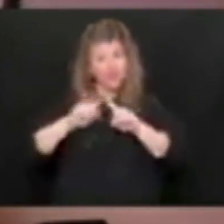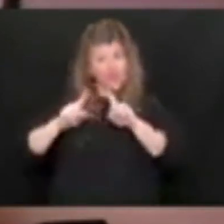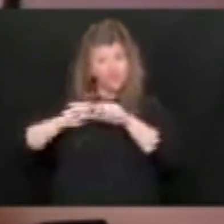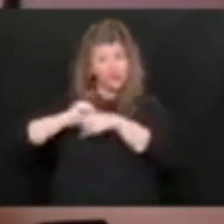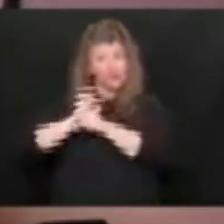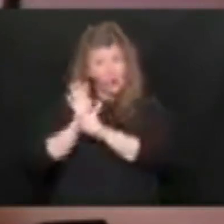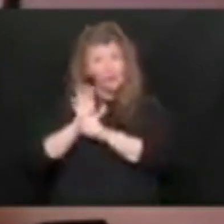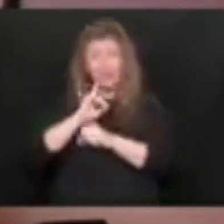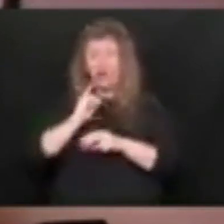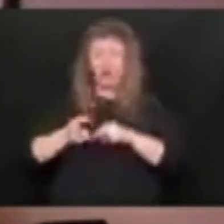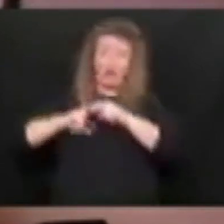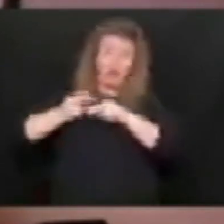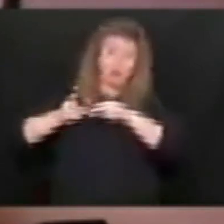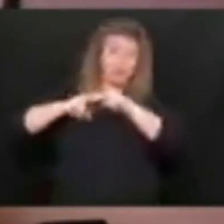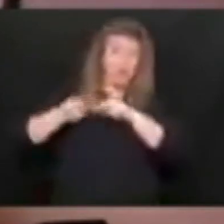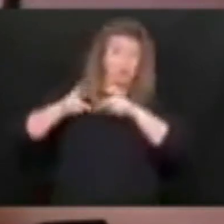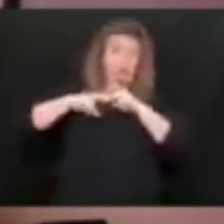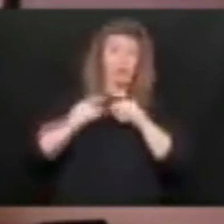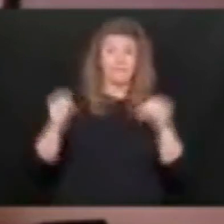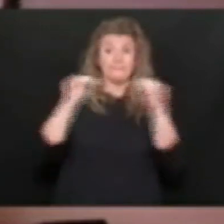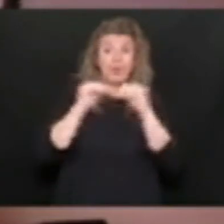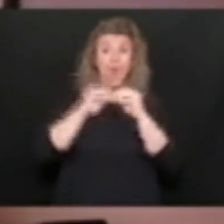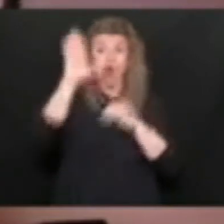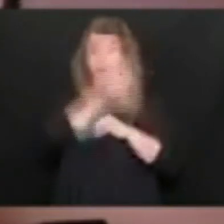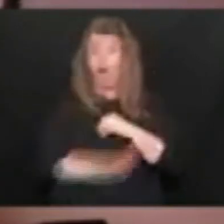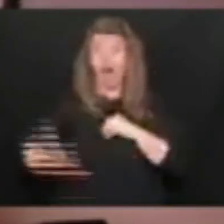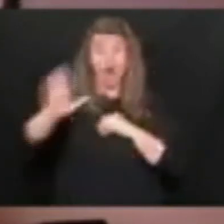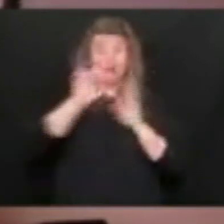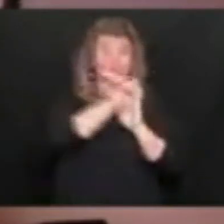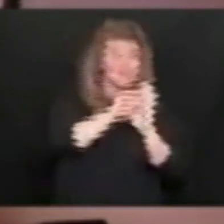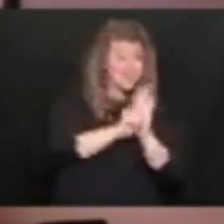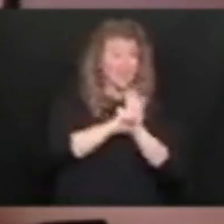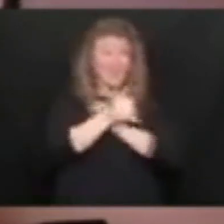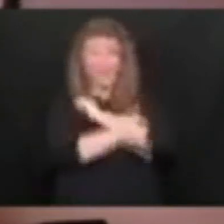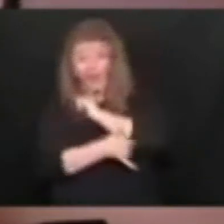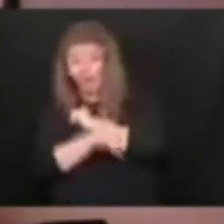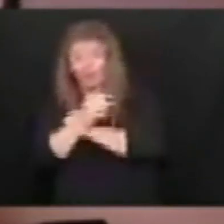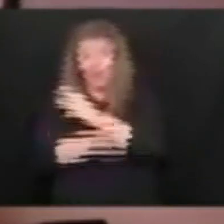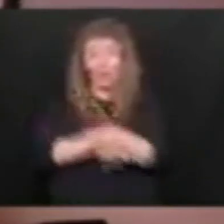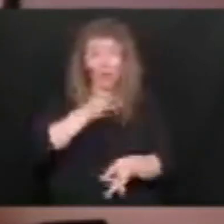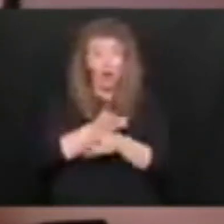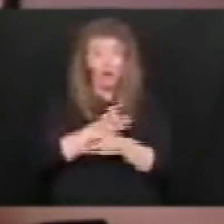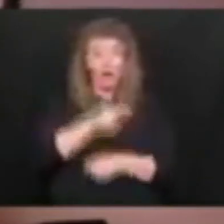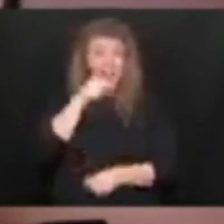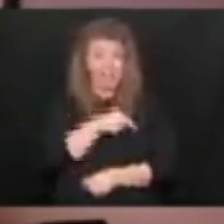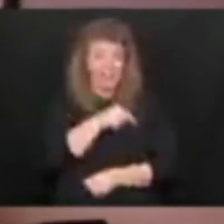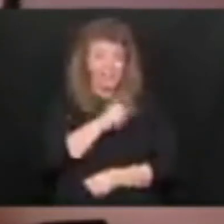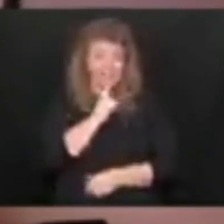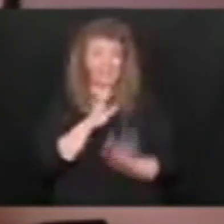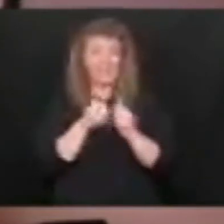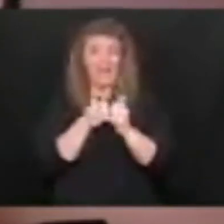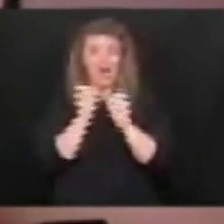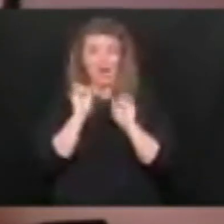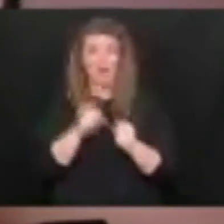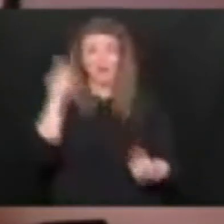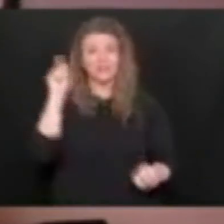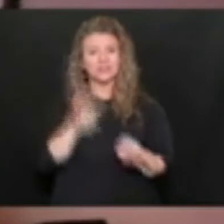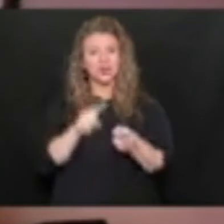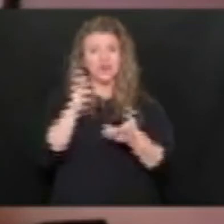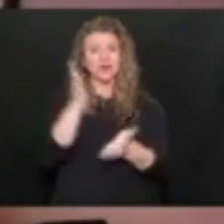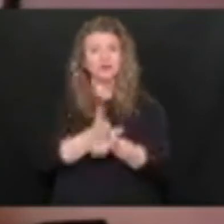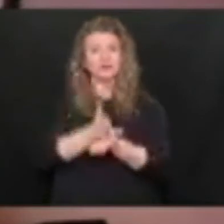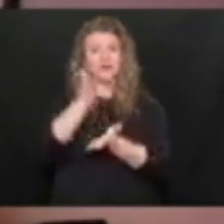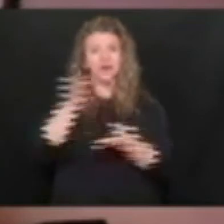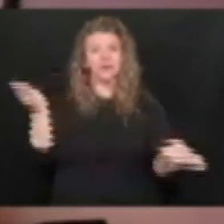very rapidly in our state, in our country, and around the world, this is the way that we slow down and stop the